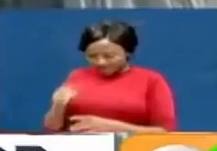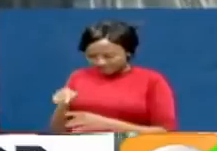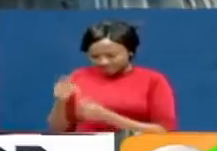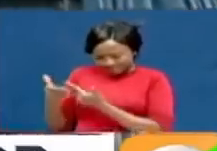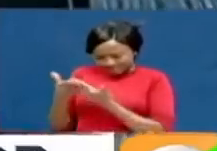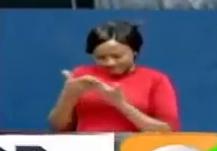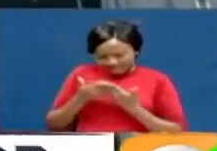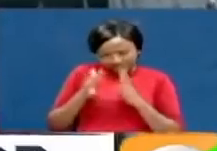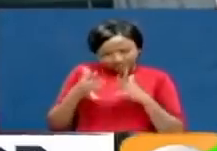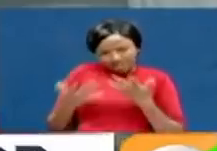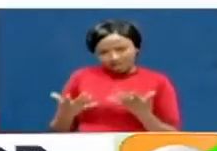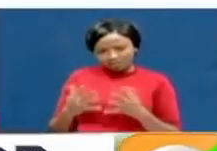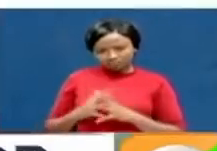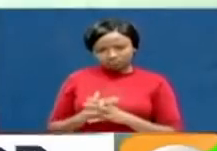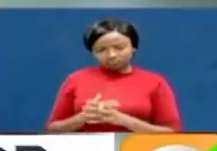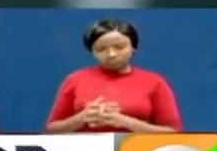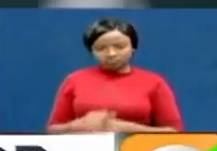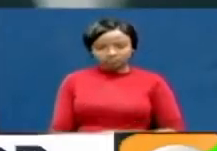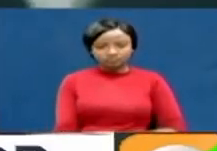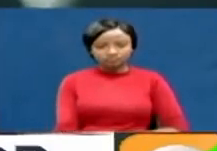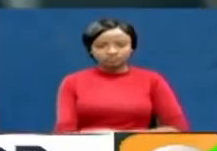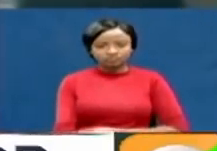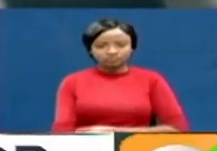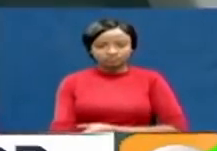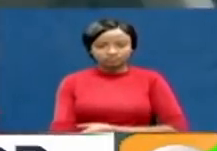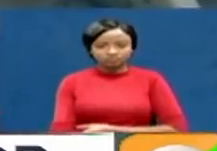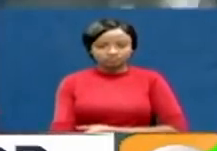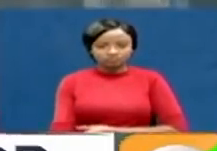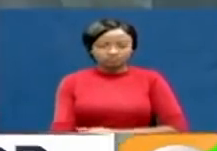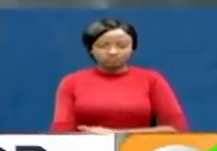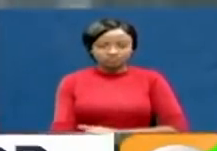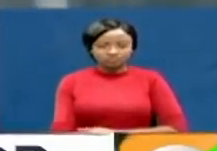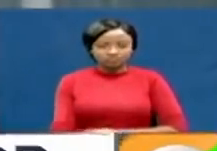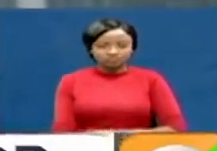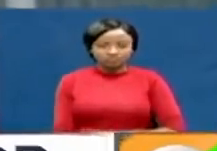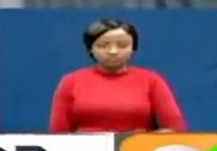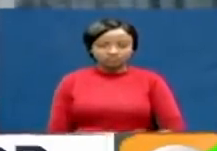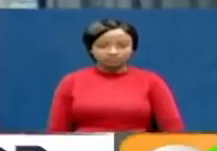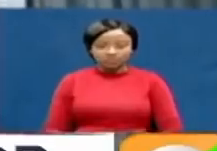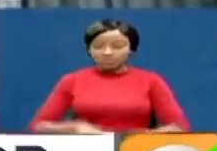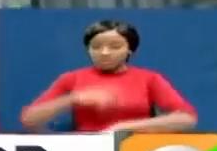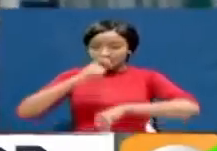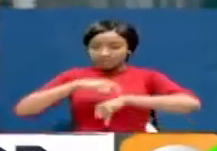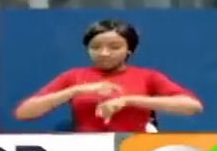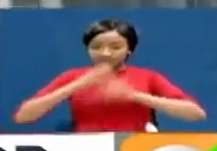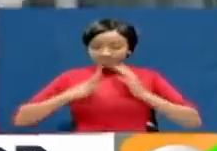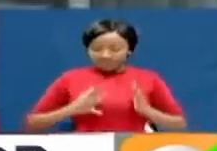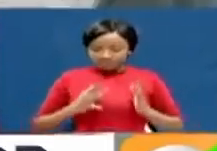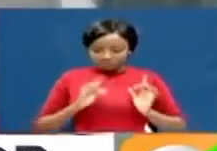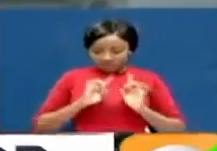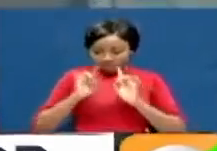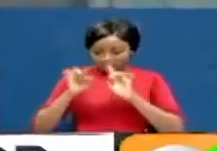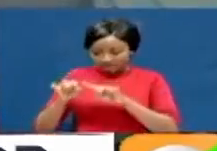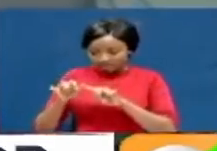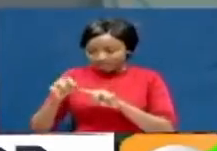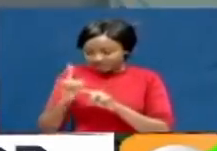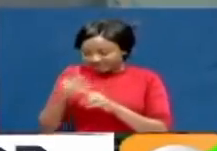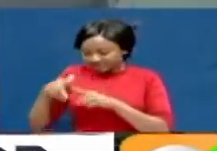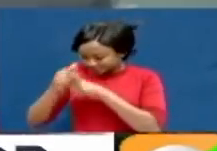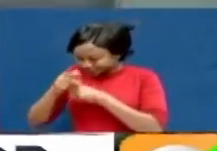to COVID-19 patients. You have to set it ready so that by the time the patient comes, you immediately put the patient